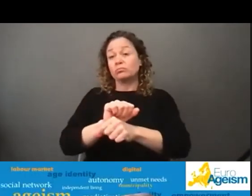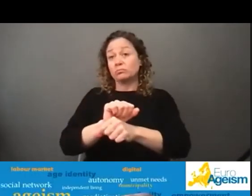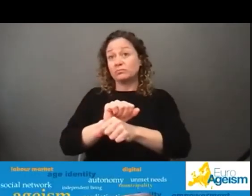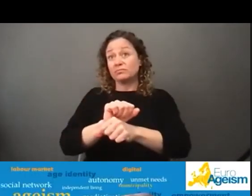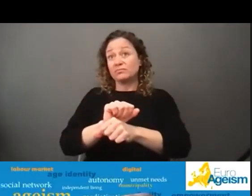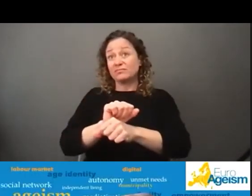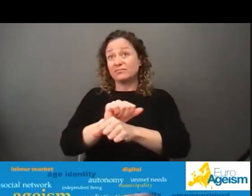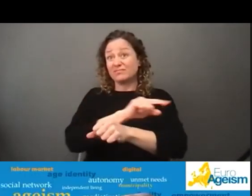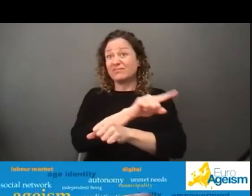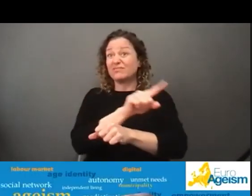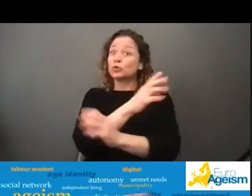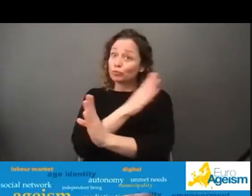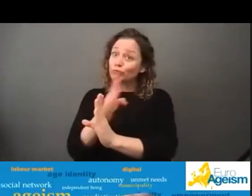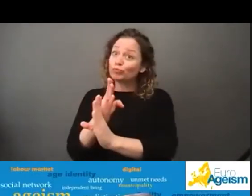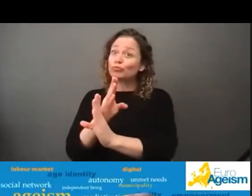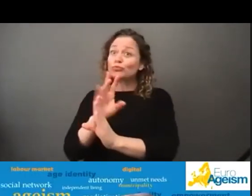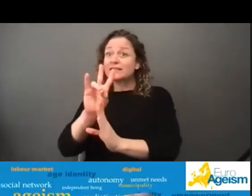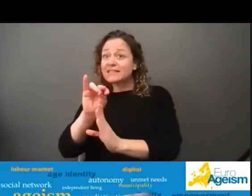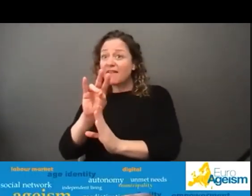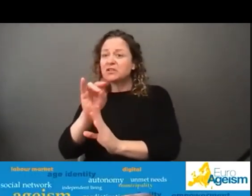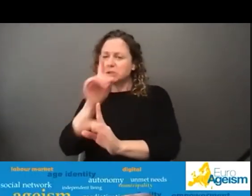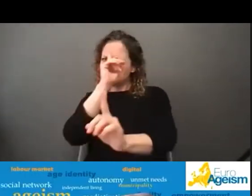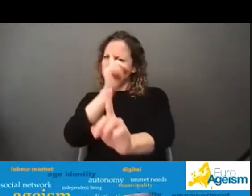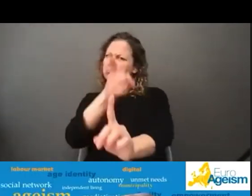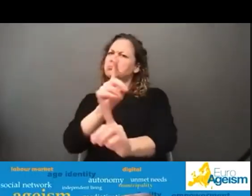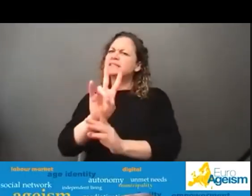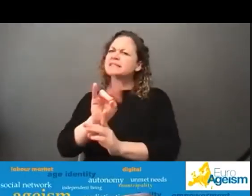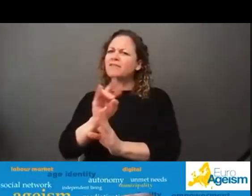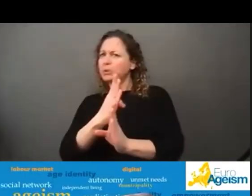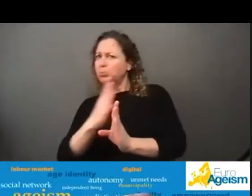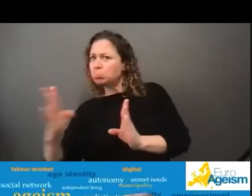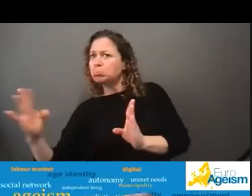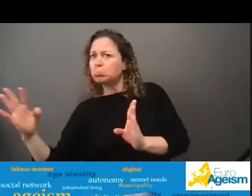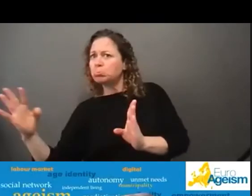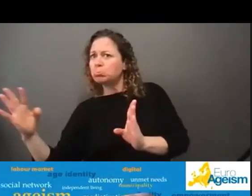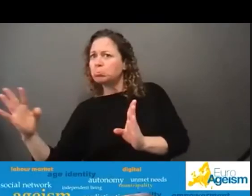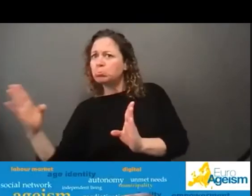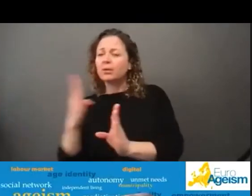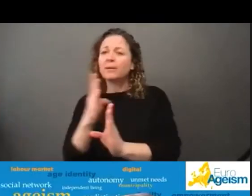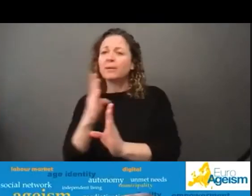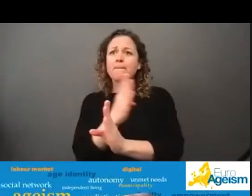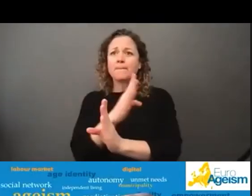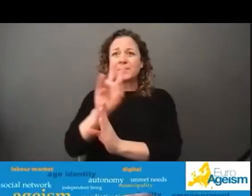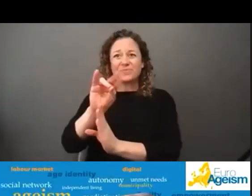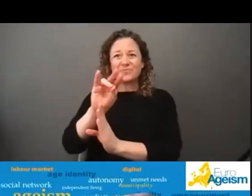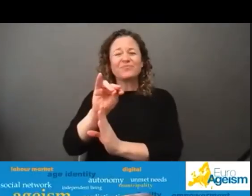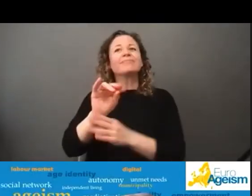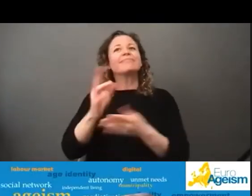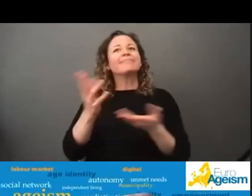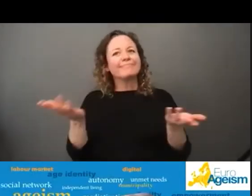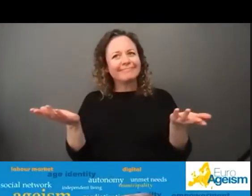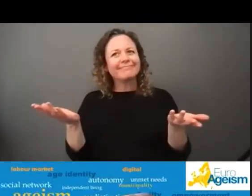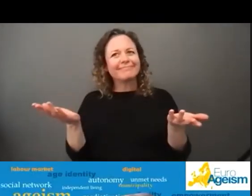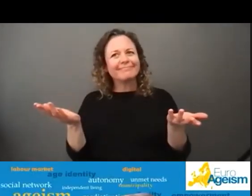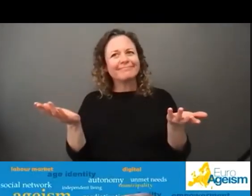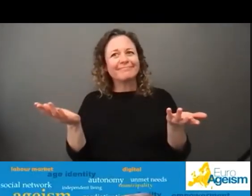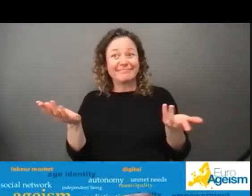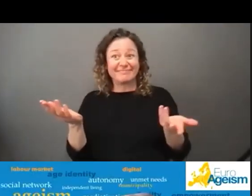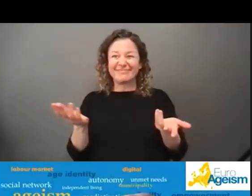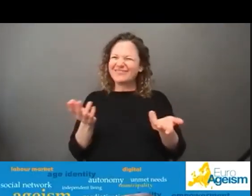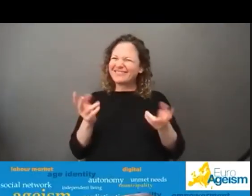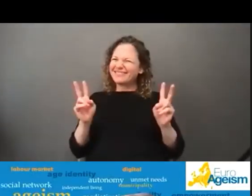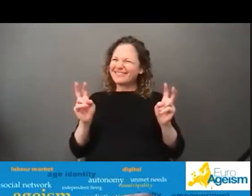to age 70. So that's just an illustration of the point again that the right to work is a reality